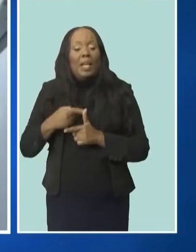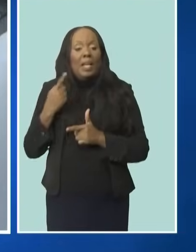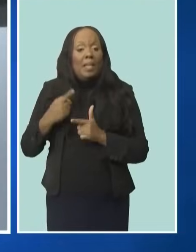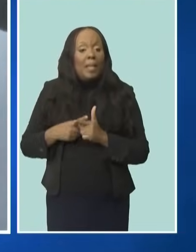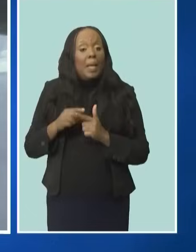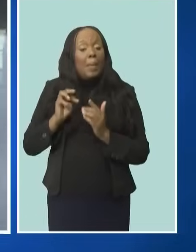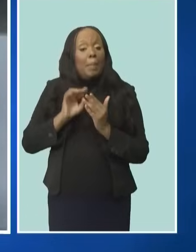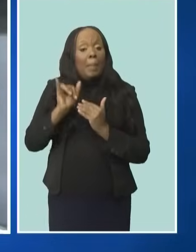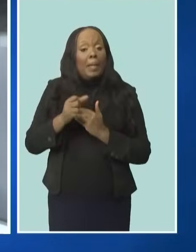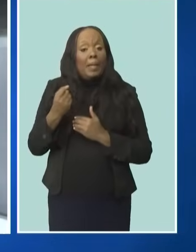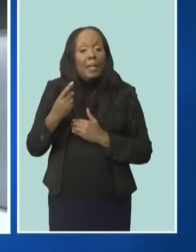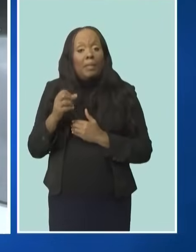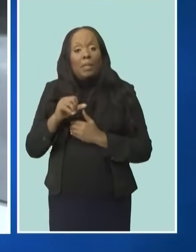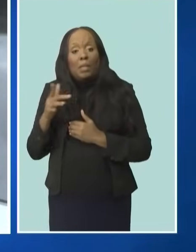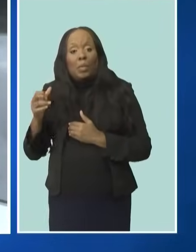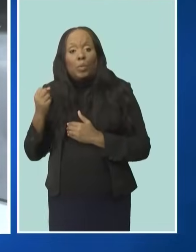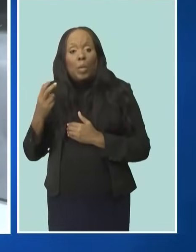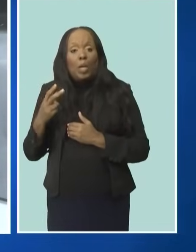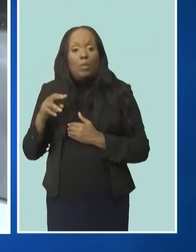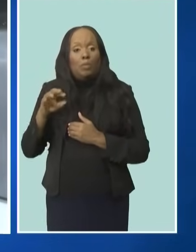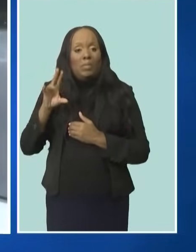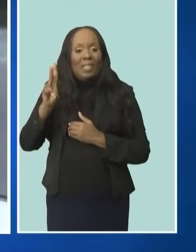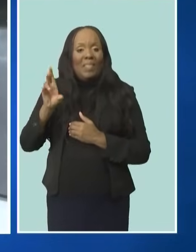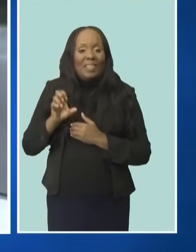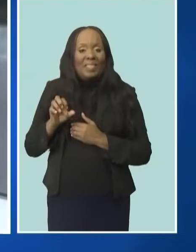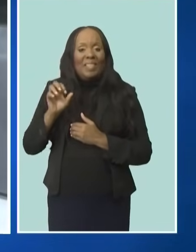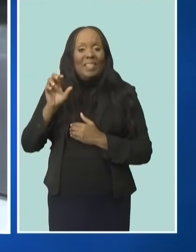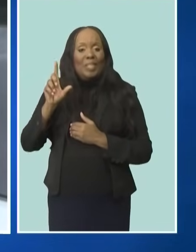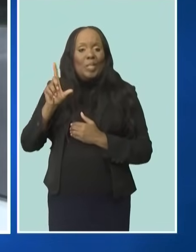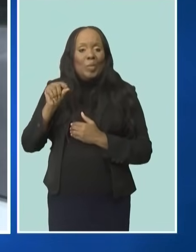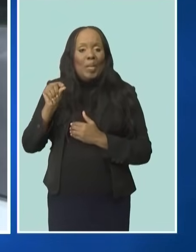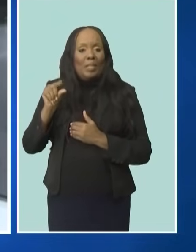$720 between May 11th and 12th, and laundering